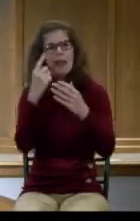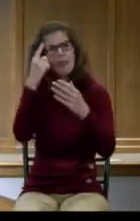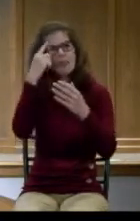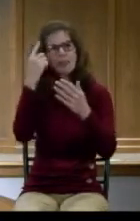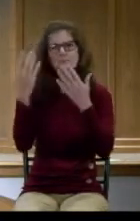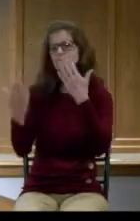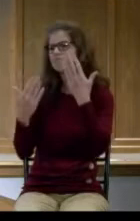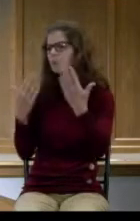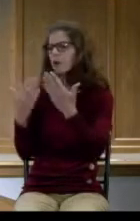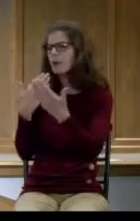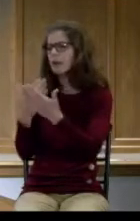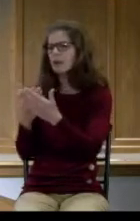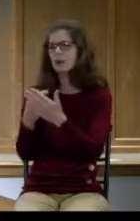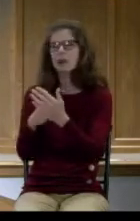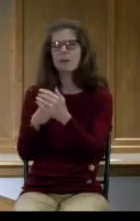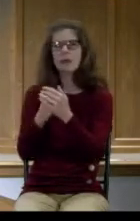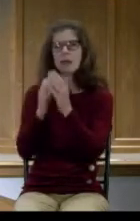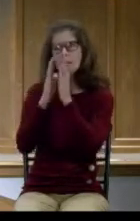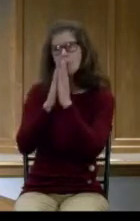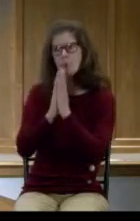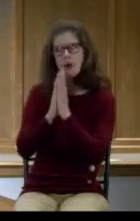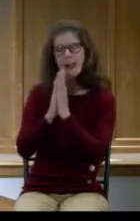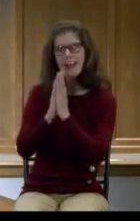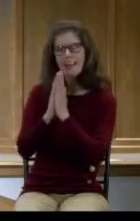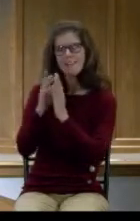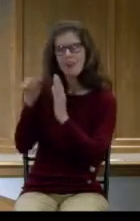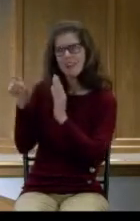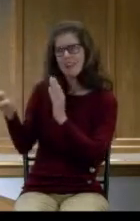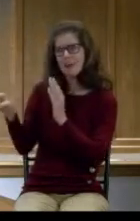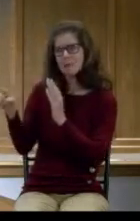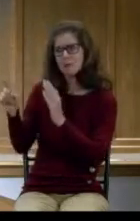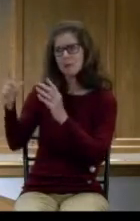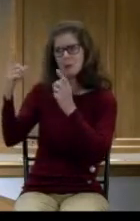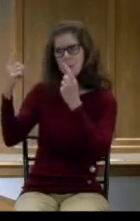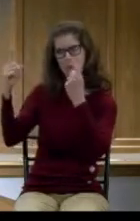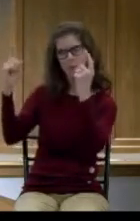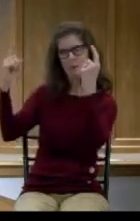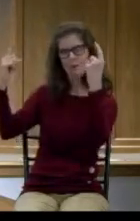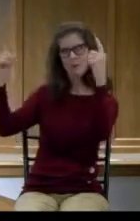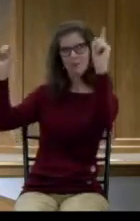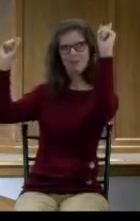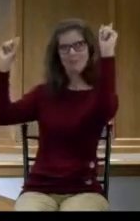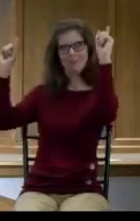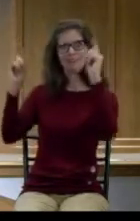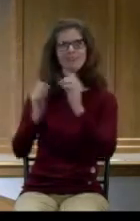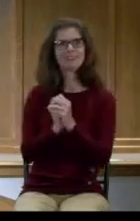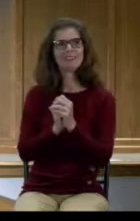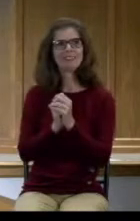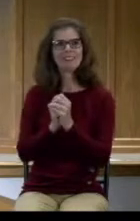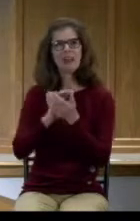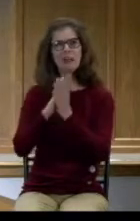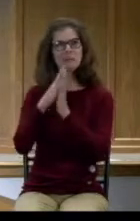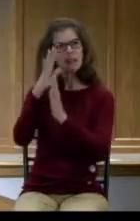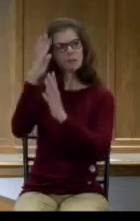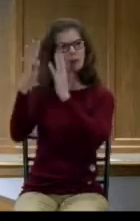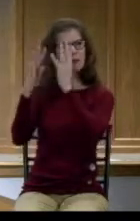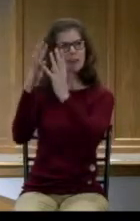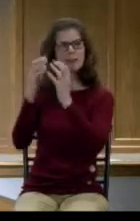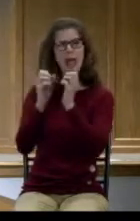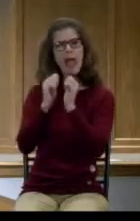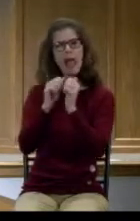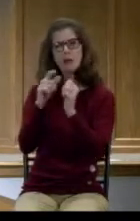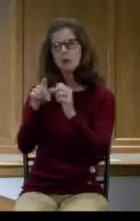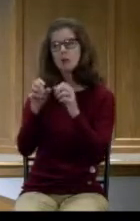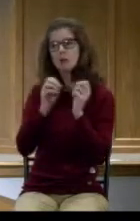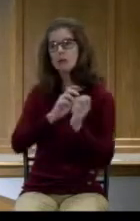up to knock it out of the park. Like, you have the capacity to do this. Get creative on how you could give an opportunity